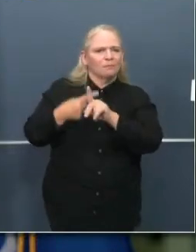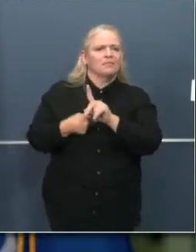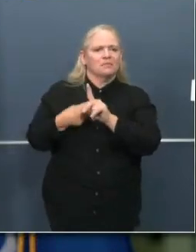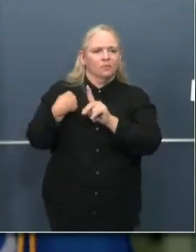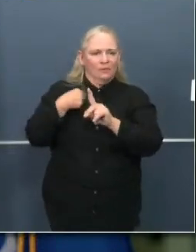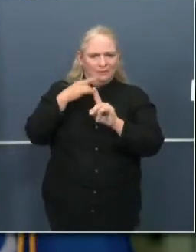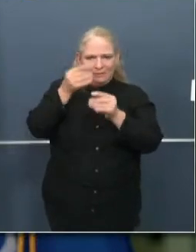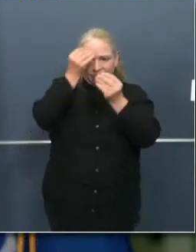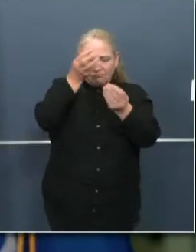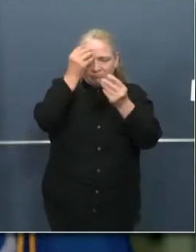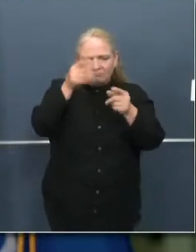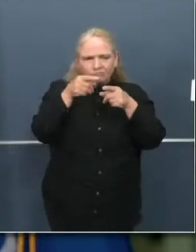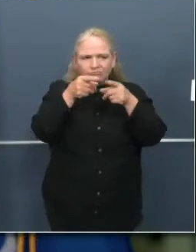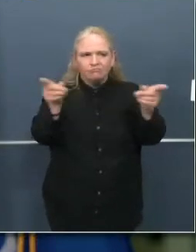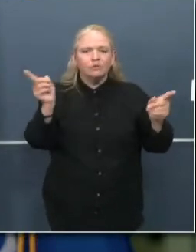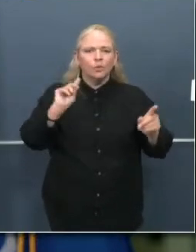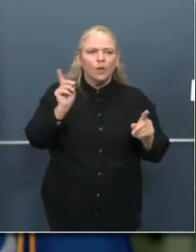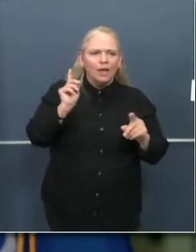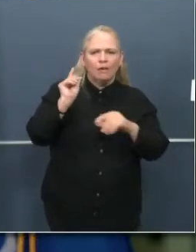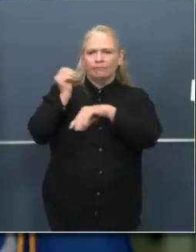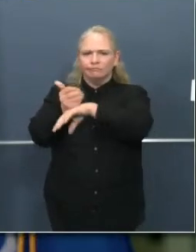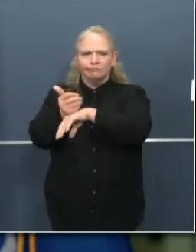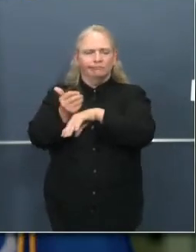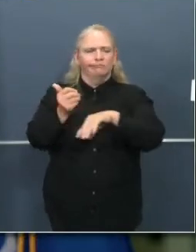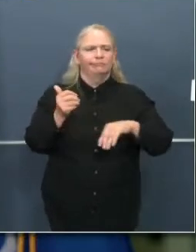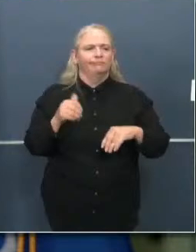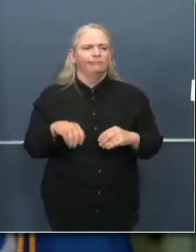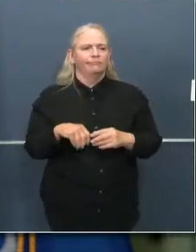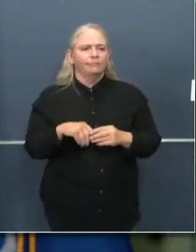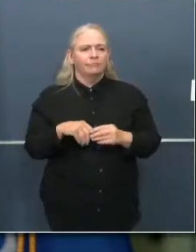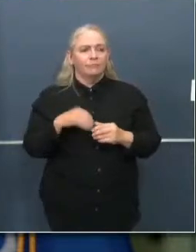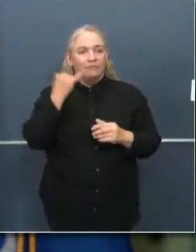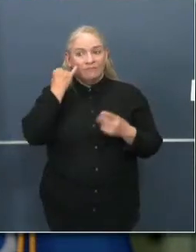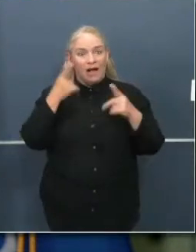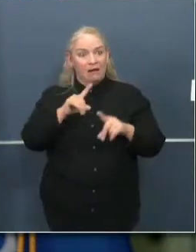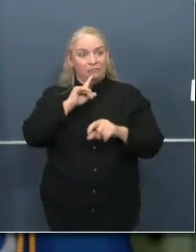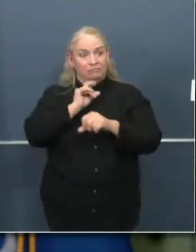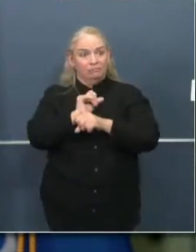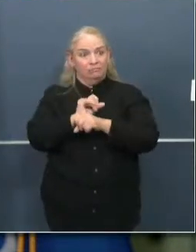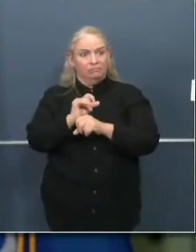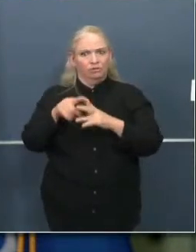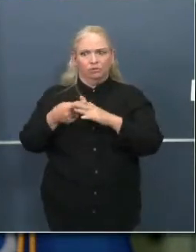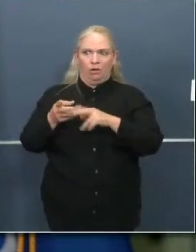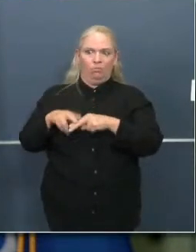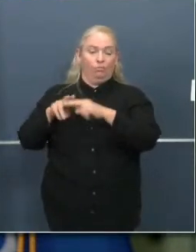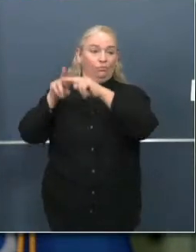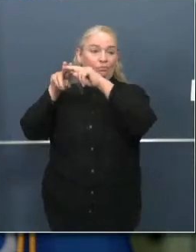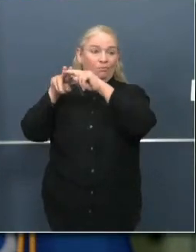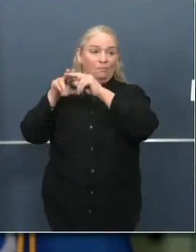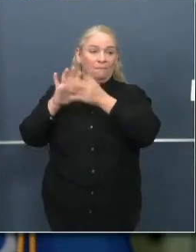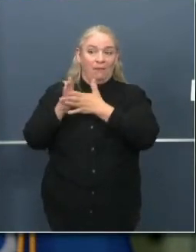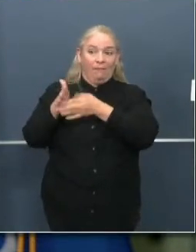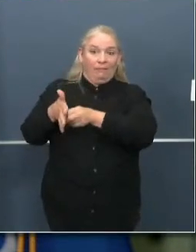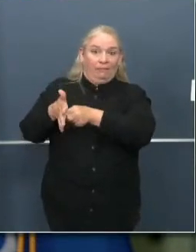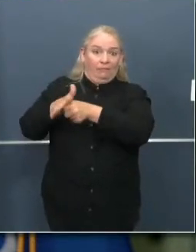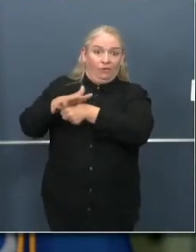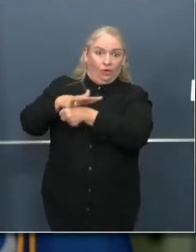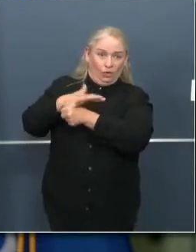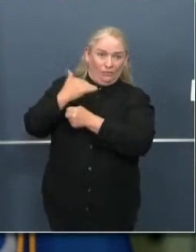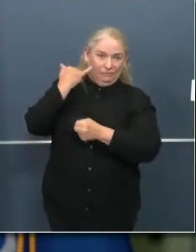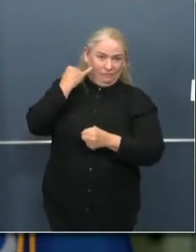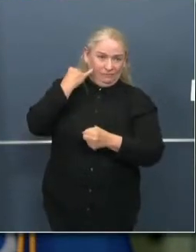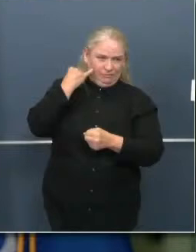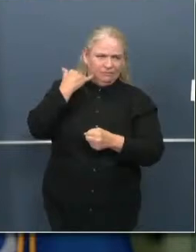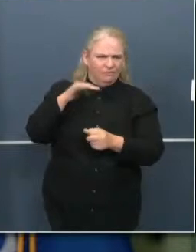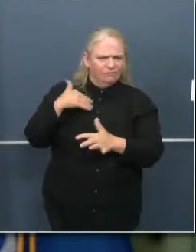plans outside of the hospital system, where we have set up, for example, up here in Sacramento, just